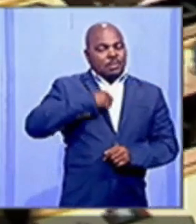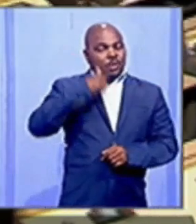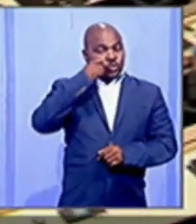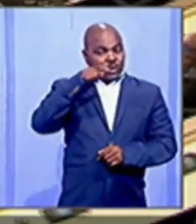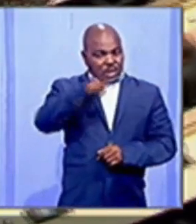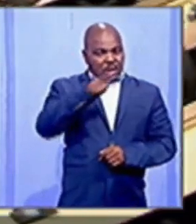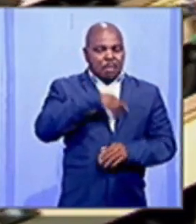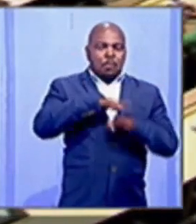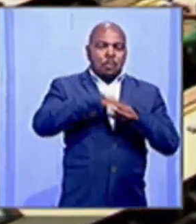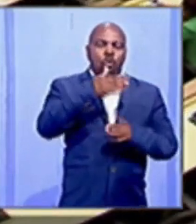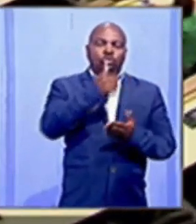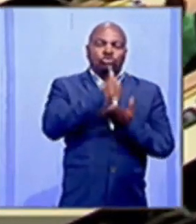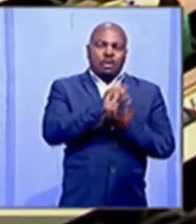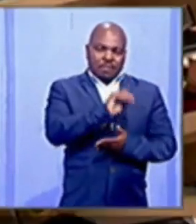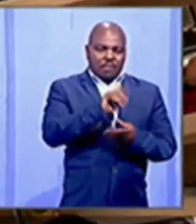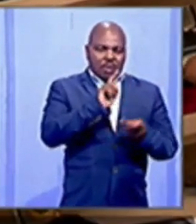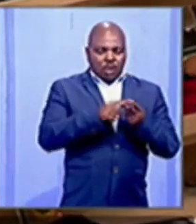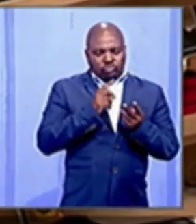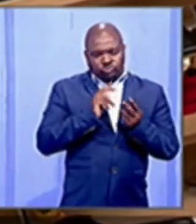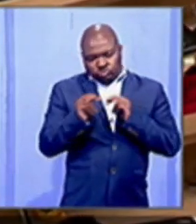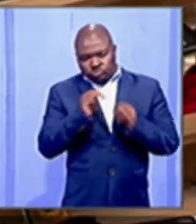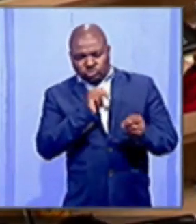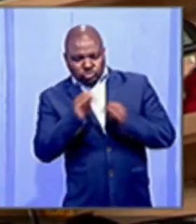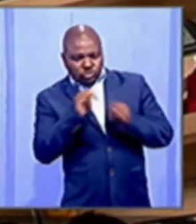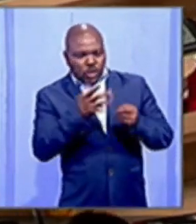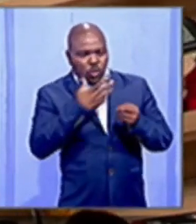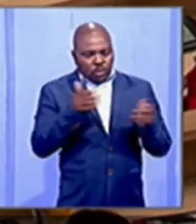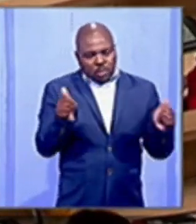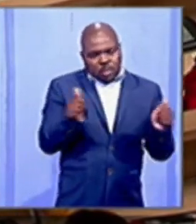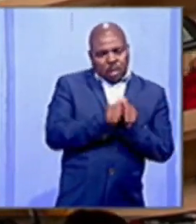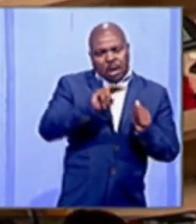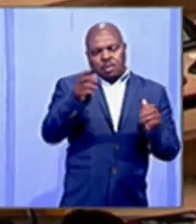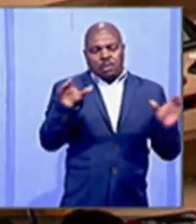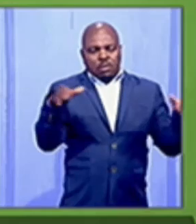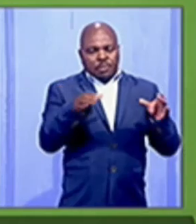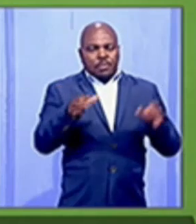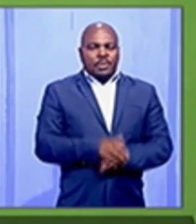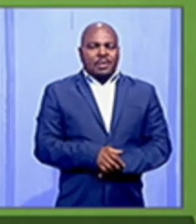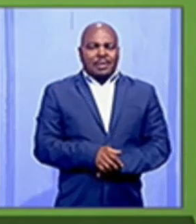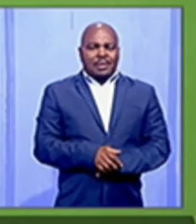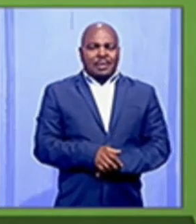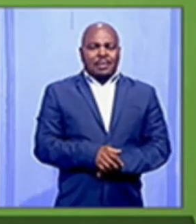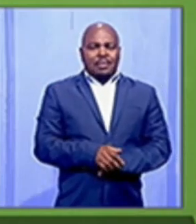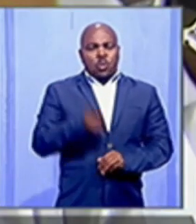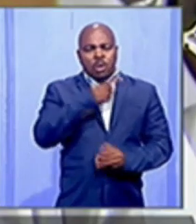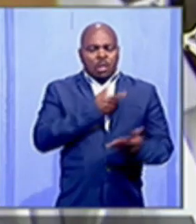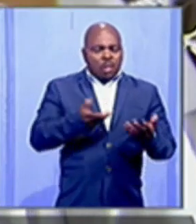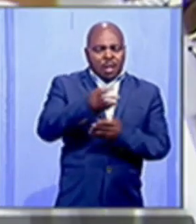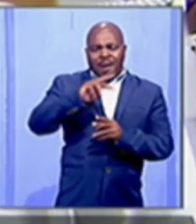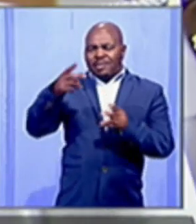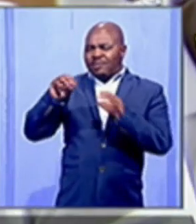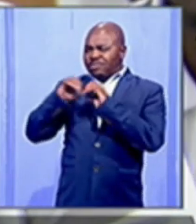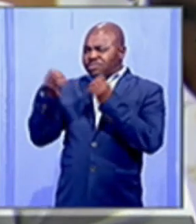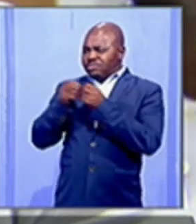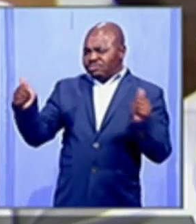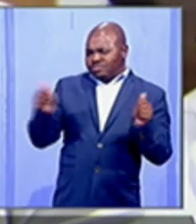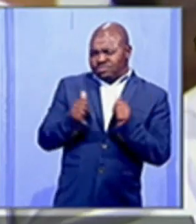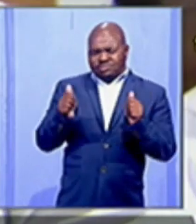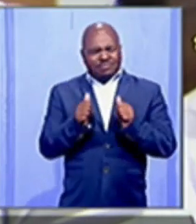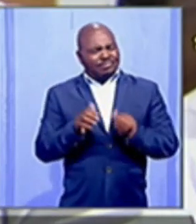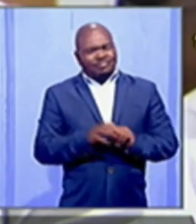eteletse pele ditherisano tse dintšha tsa go arogana puso. This is not a grand coalition engagement. This is